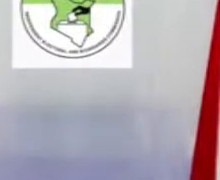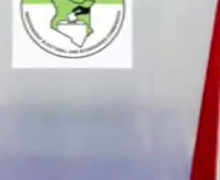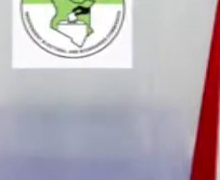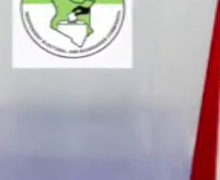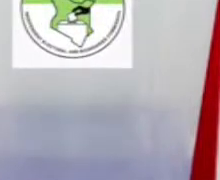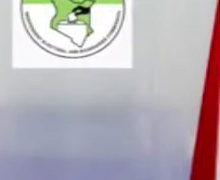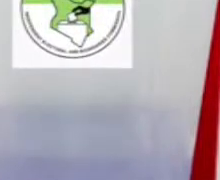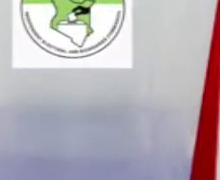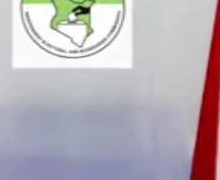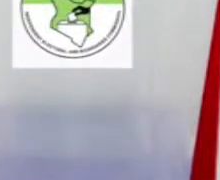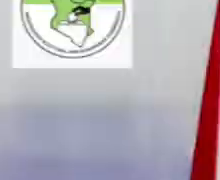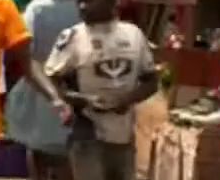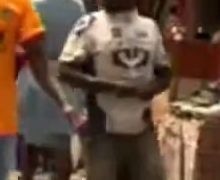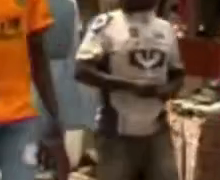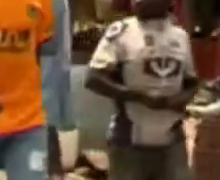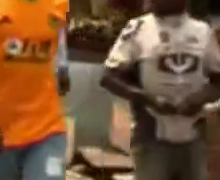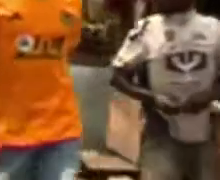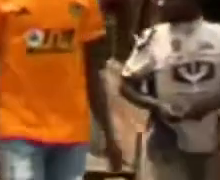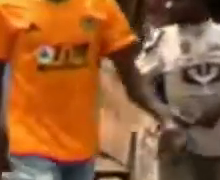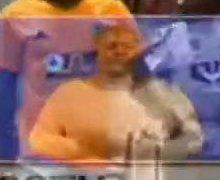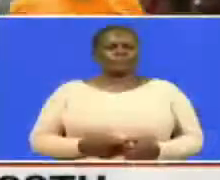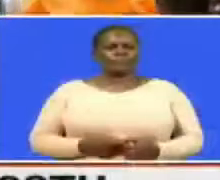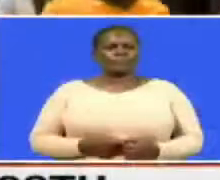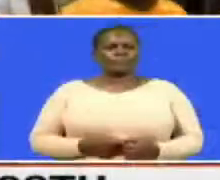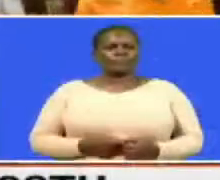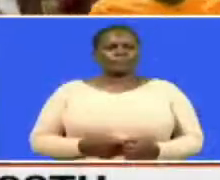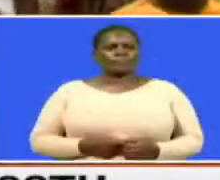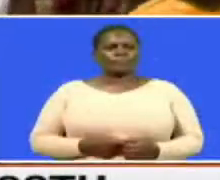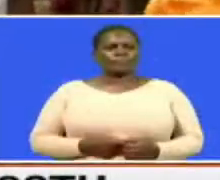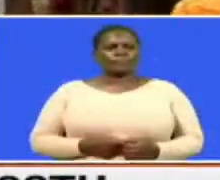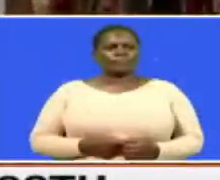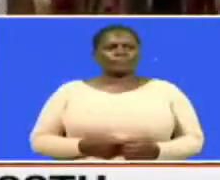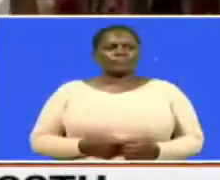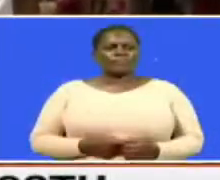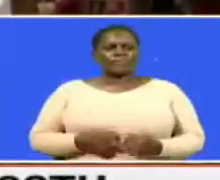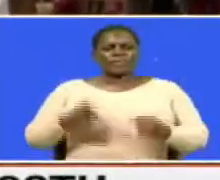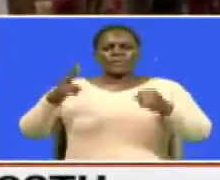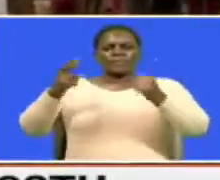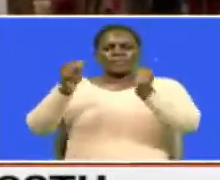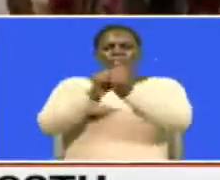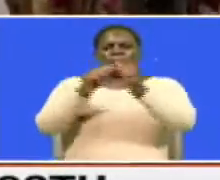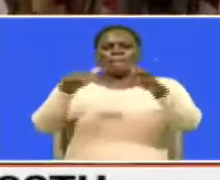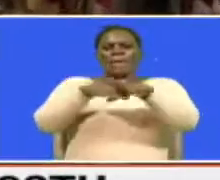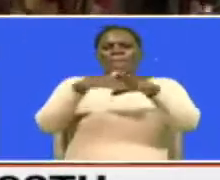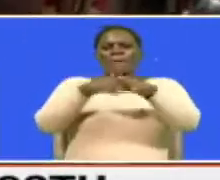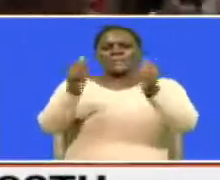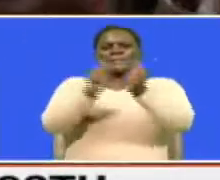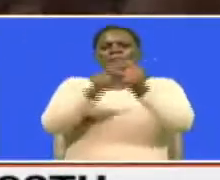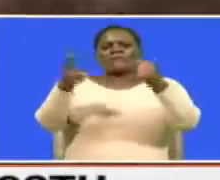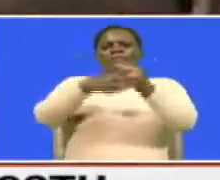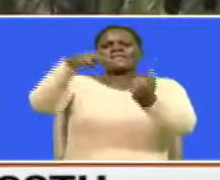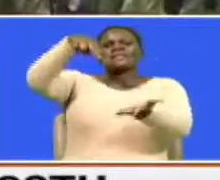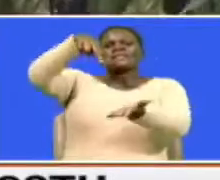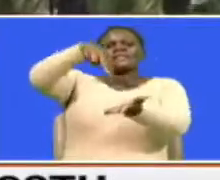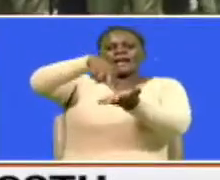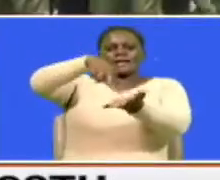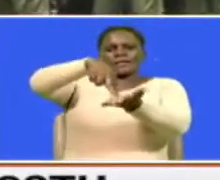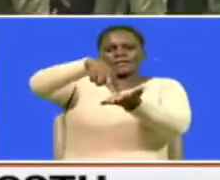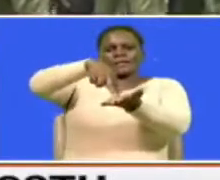John Lodinho of KANU Party. Kwanjenga has attracted 17 members of County Assembly aspirants.